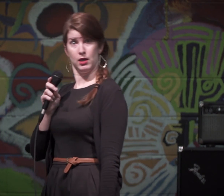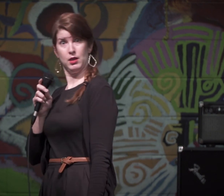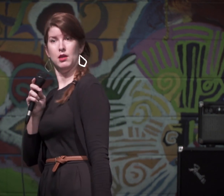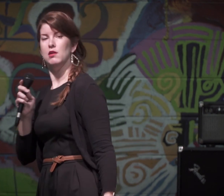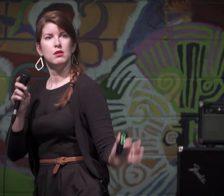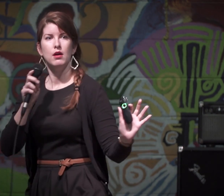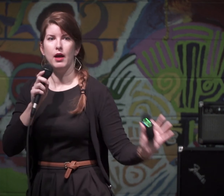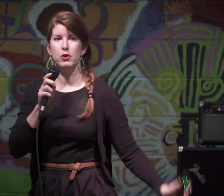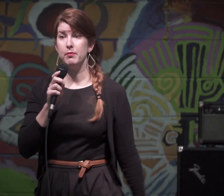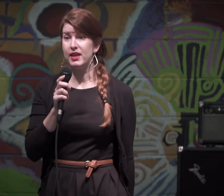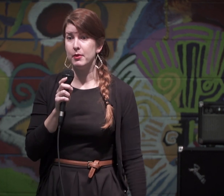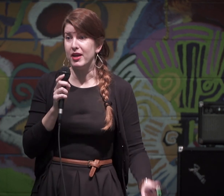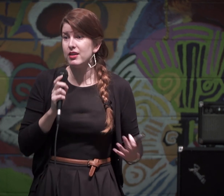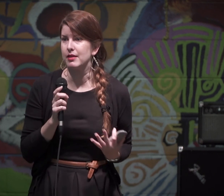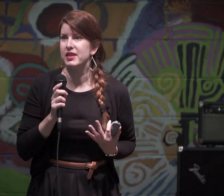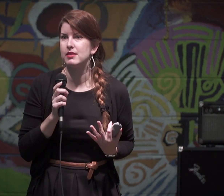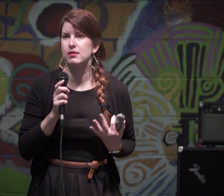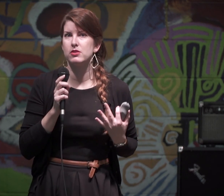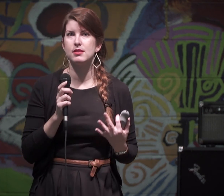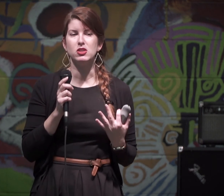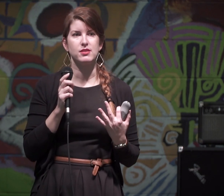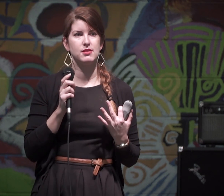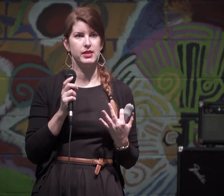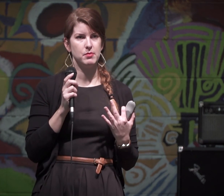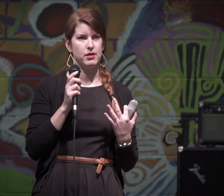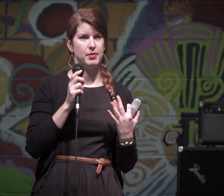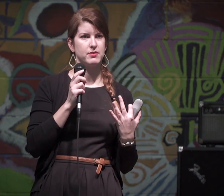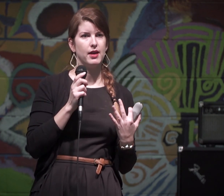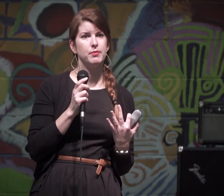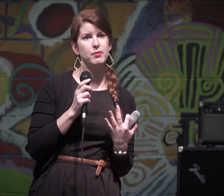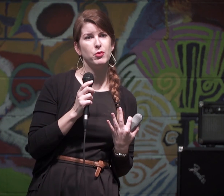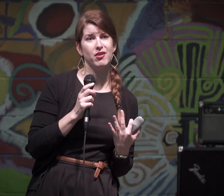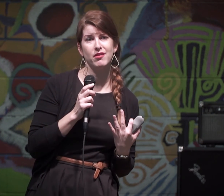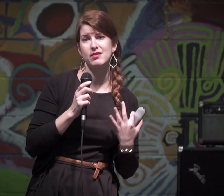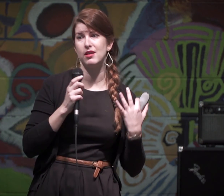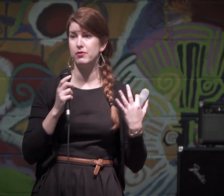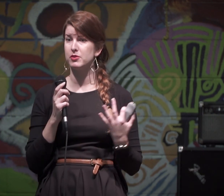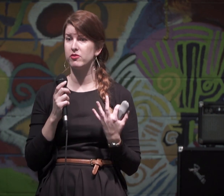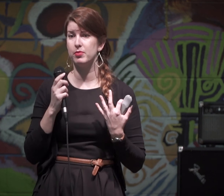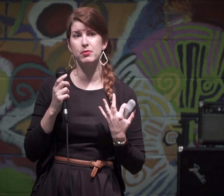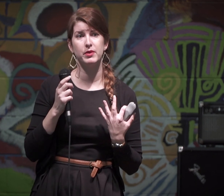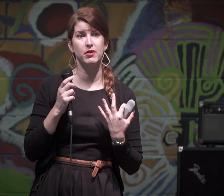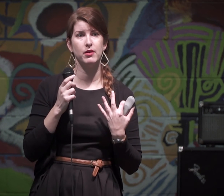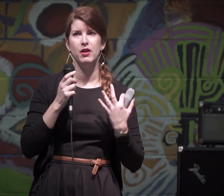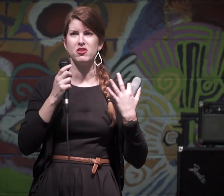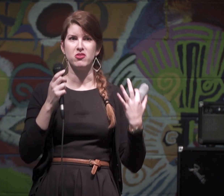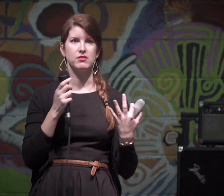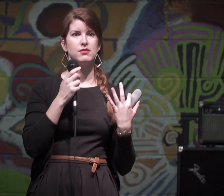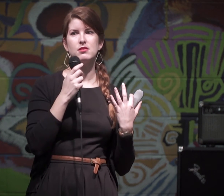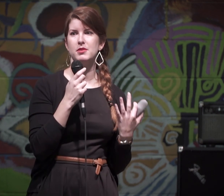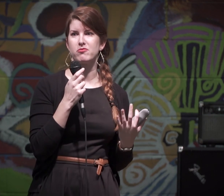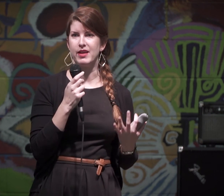eh? I won't admit I'm American because there's such a stigma about the kind of people we are, the self-absorbed people we are,